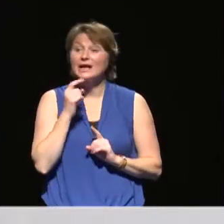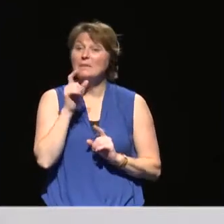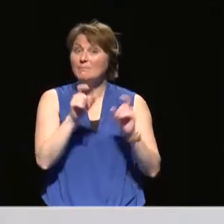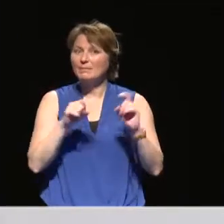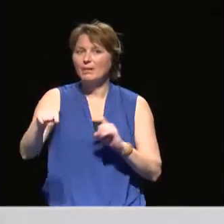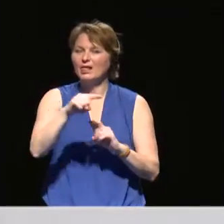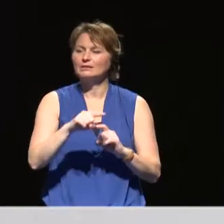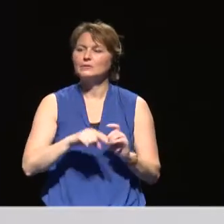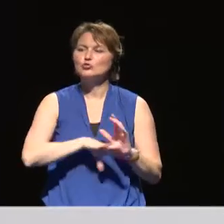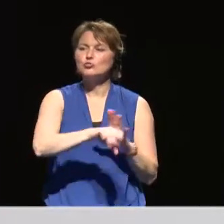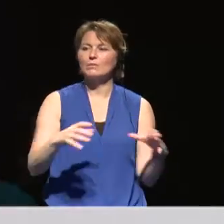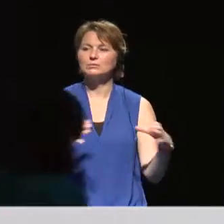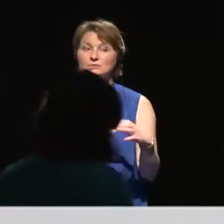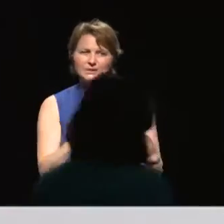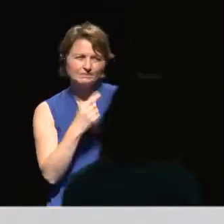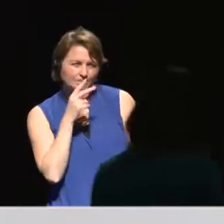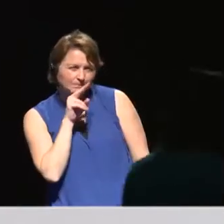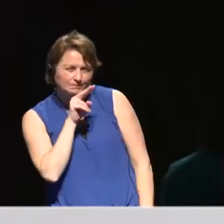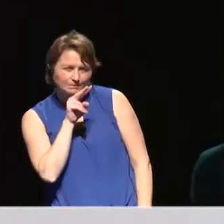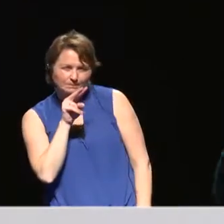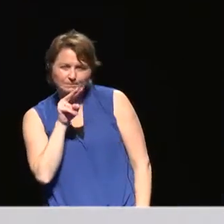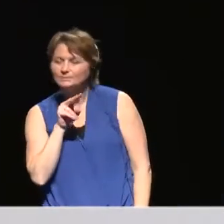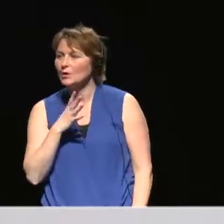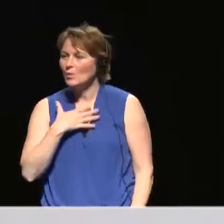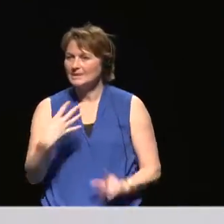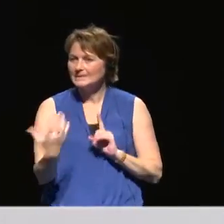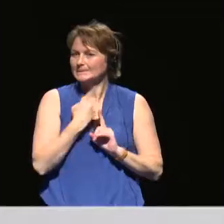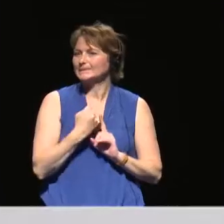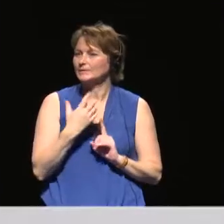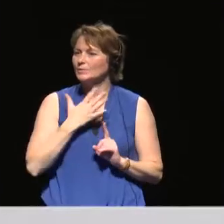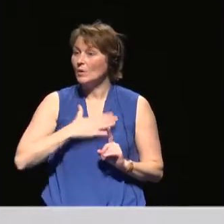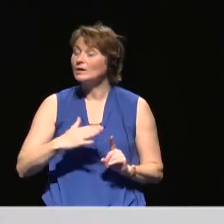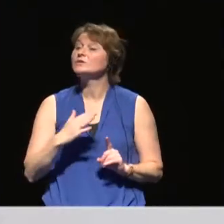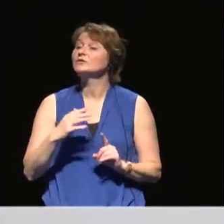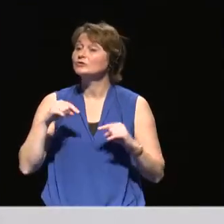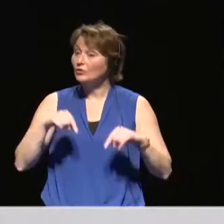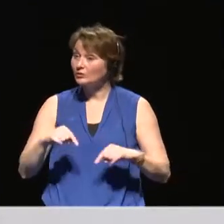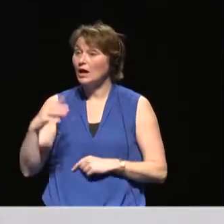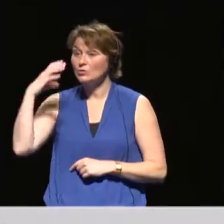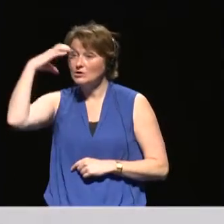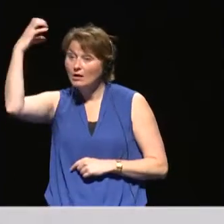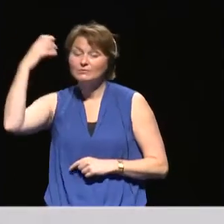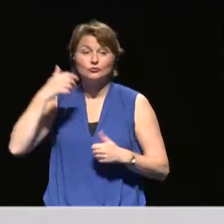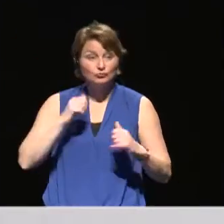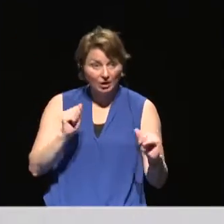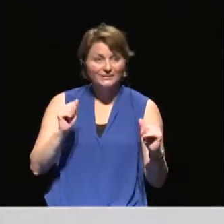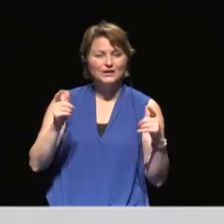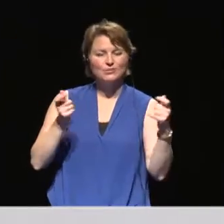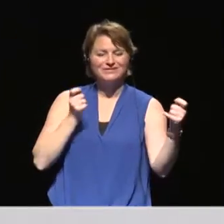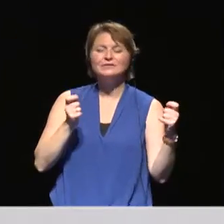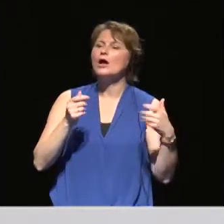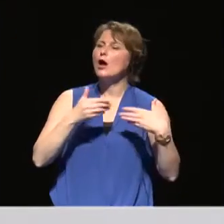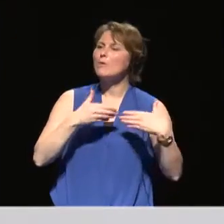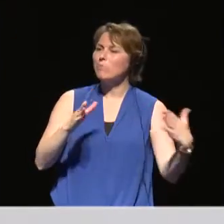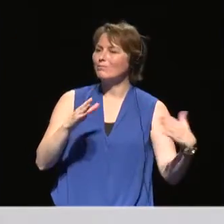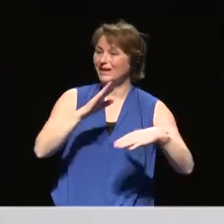overreact. We operate under an environment where the state continues to threaten to dissolve the organization. for the public commentary we